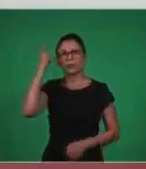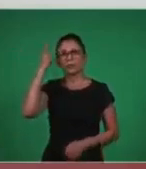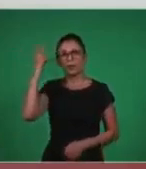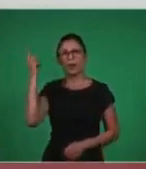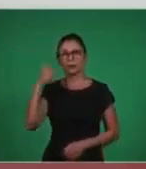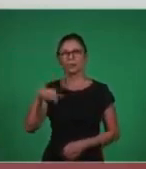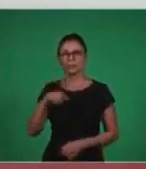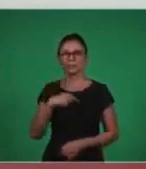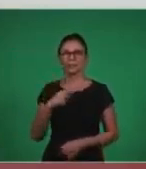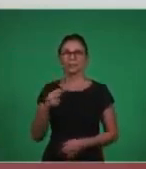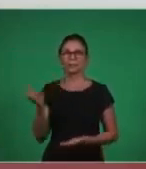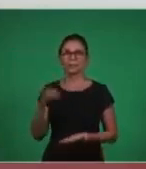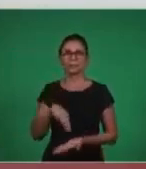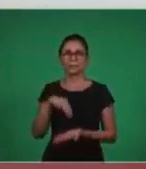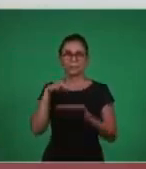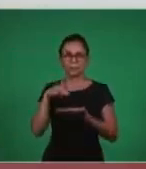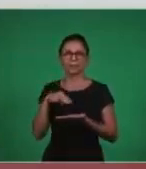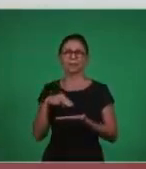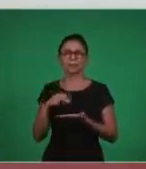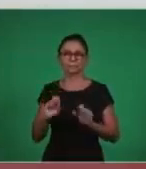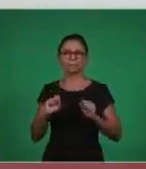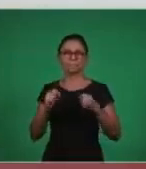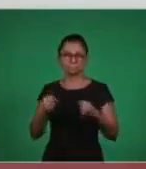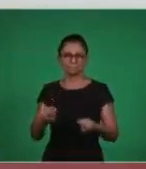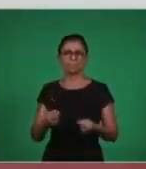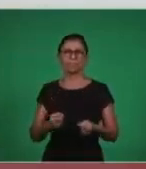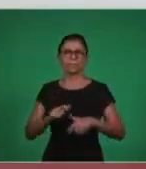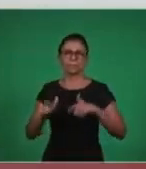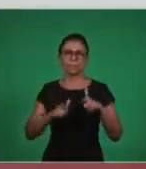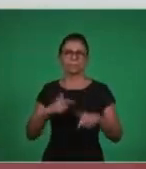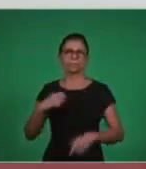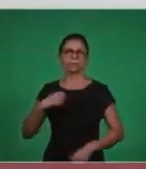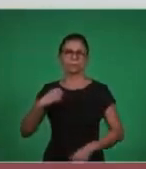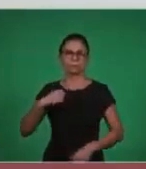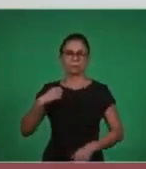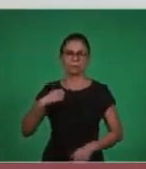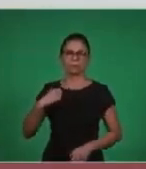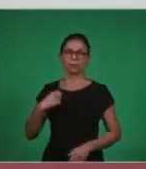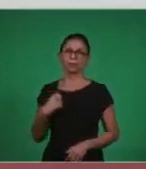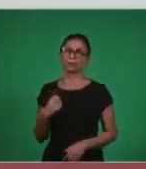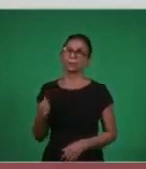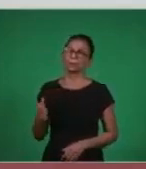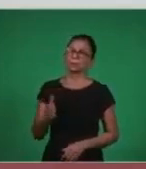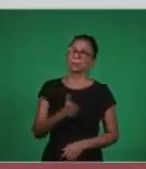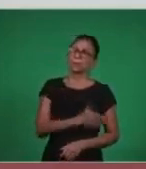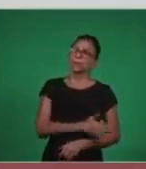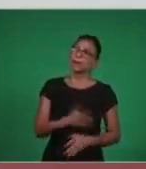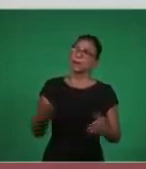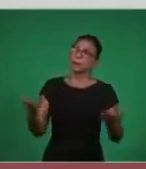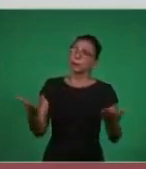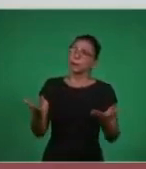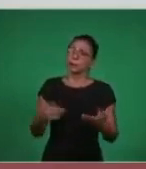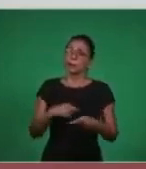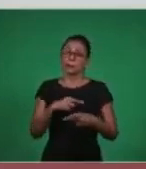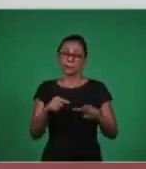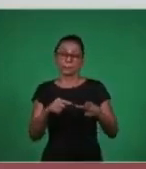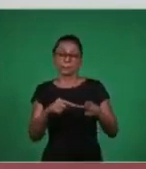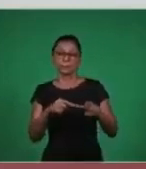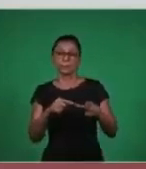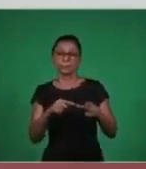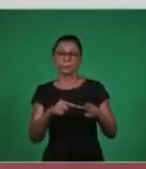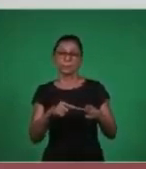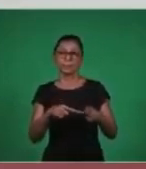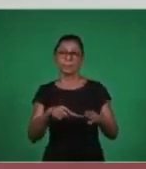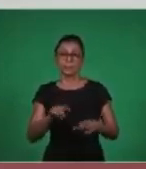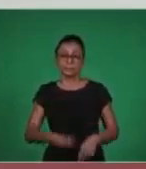our routine here. Now, our greatest concern is with the education of our children when it